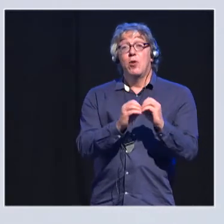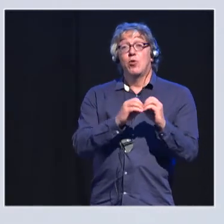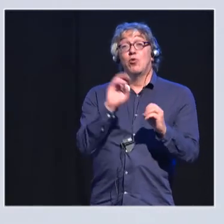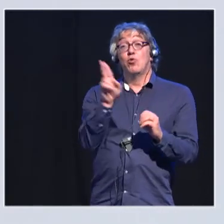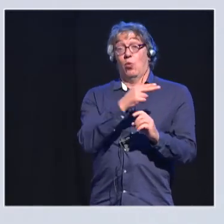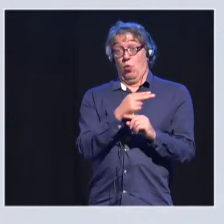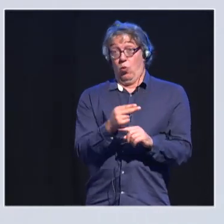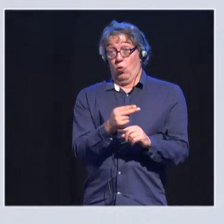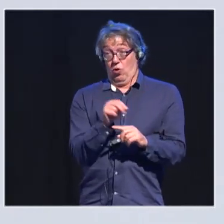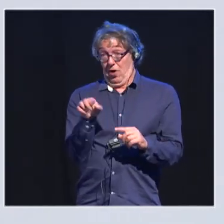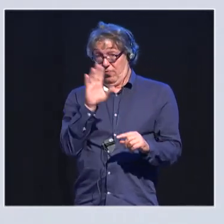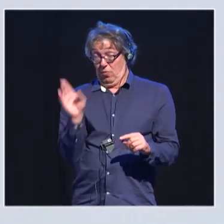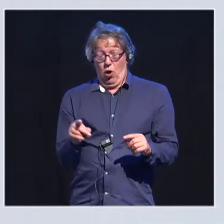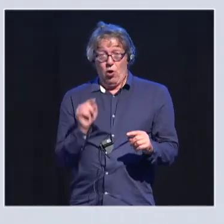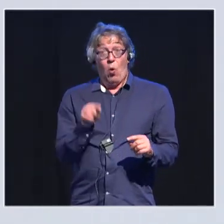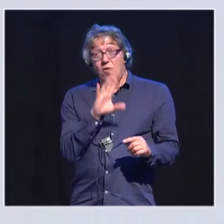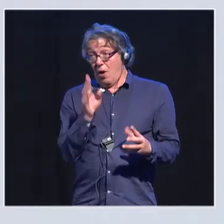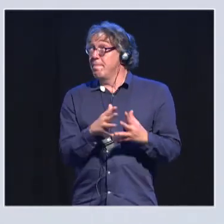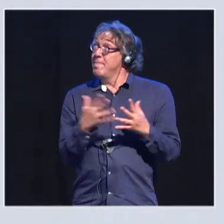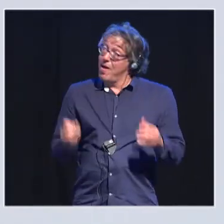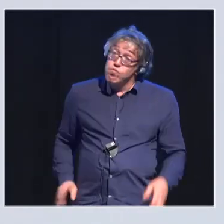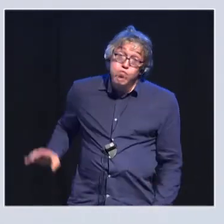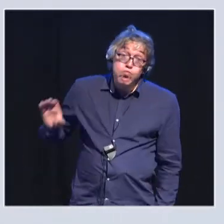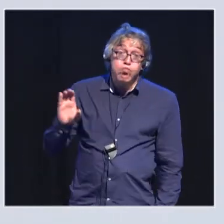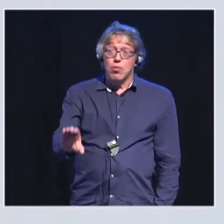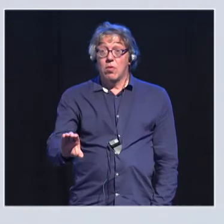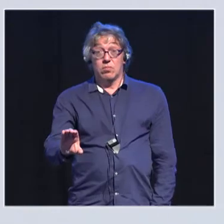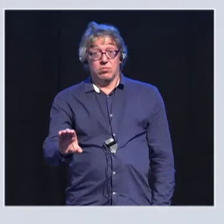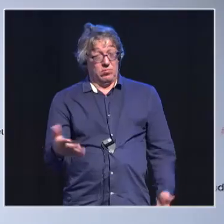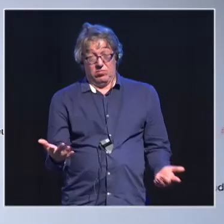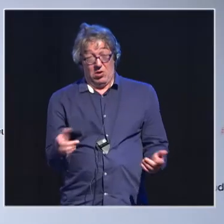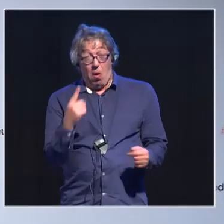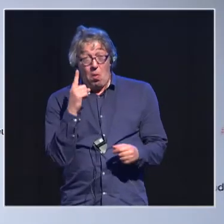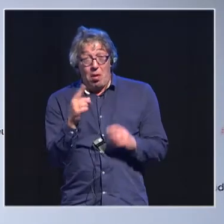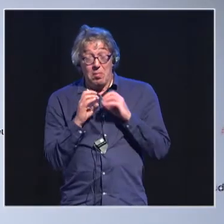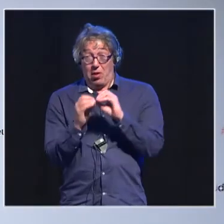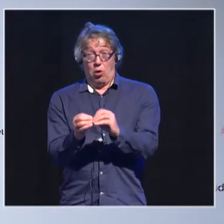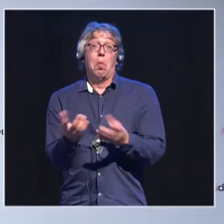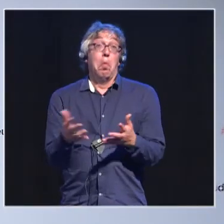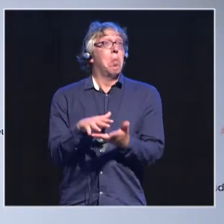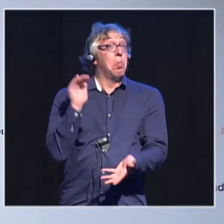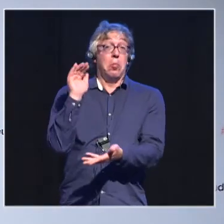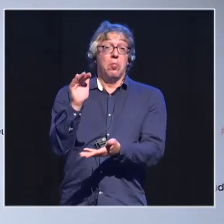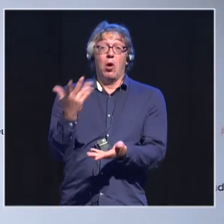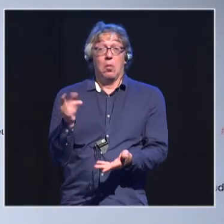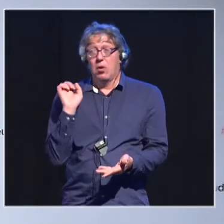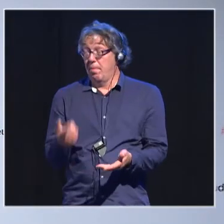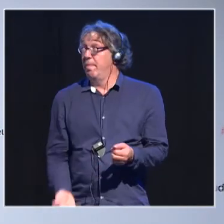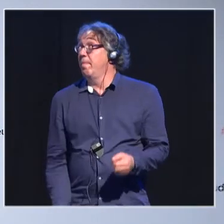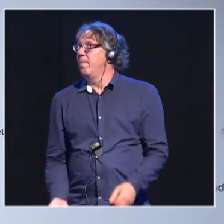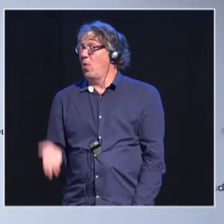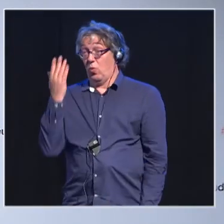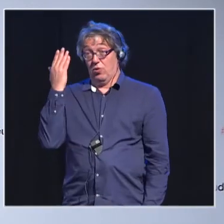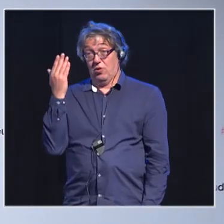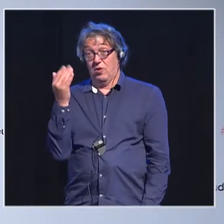euros. Huge amount of money. But it can be much bigger if in some